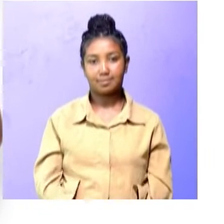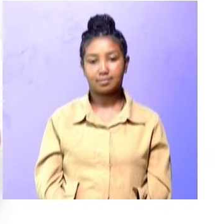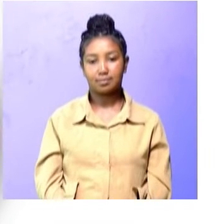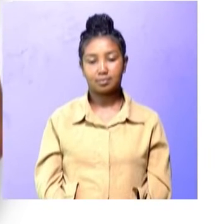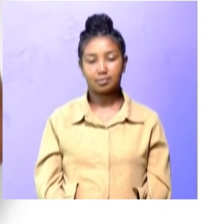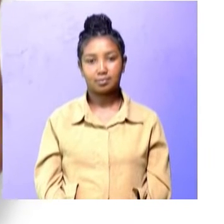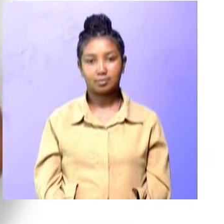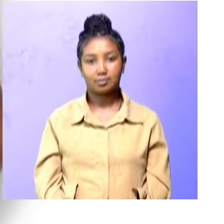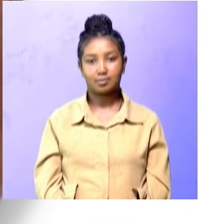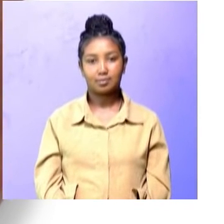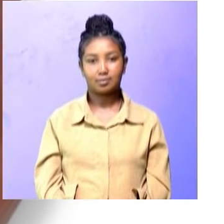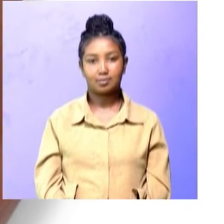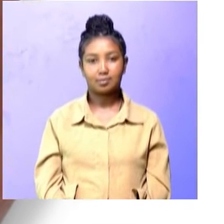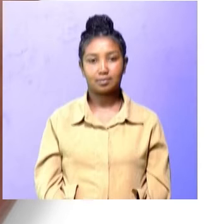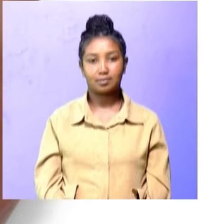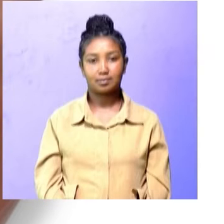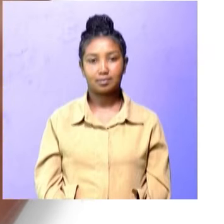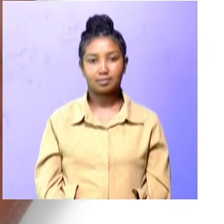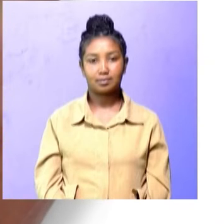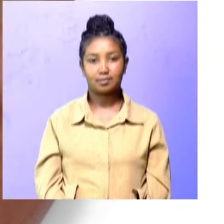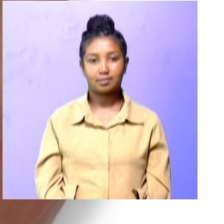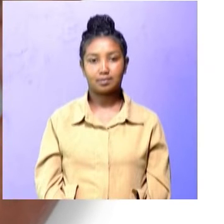for school,